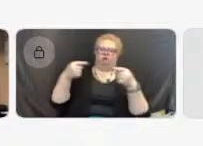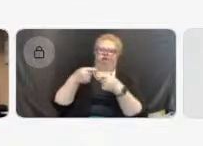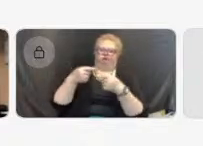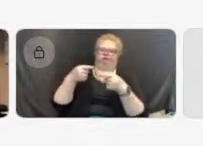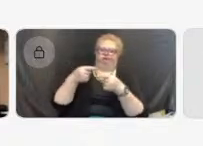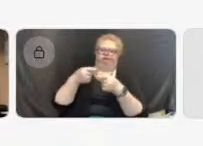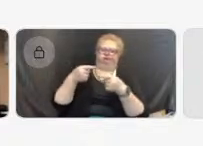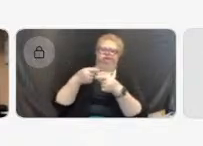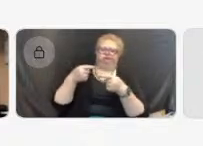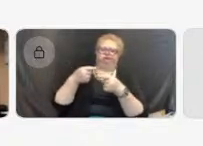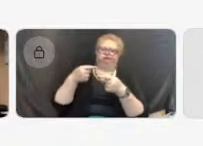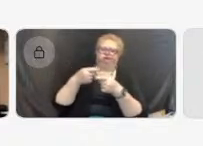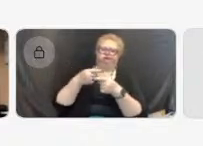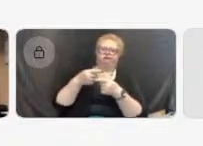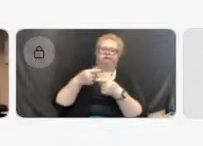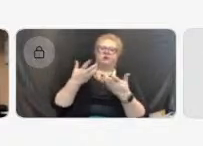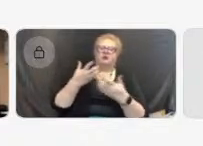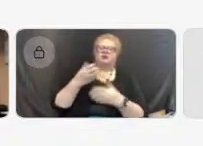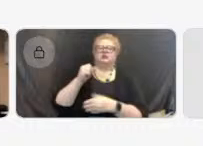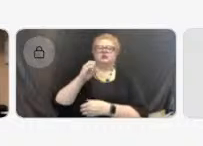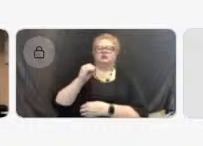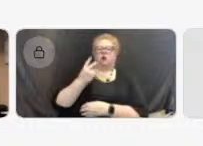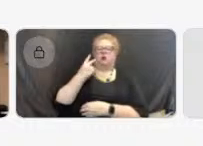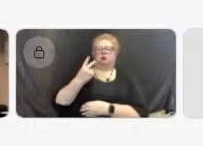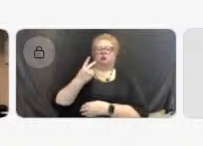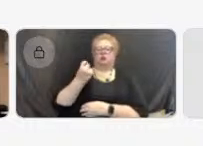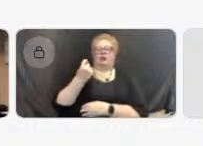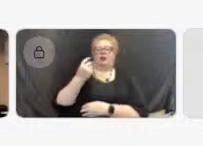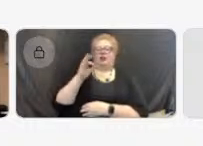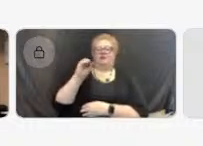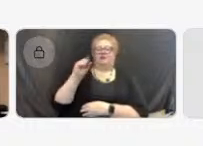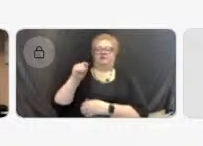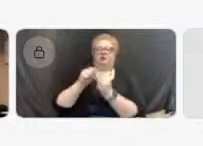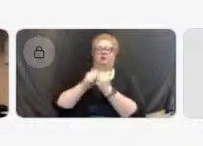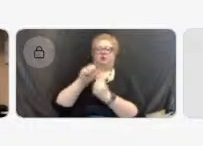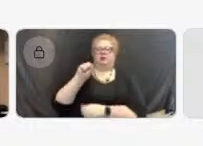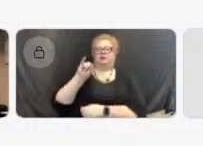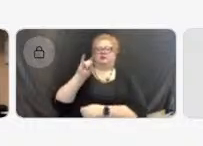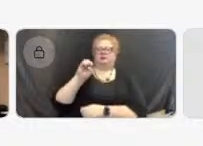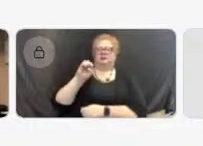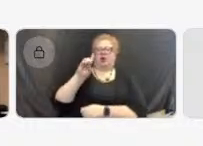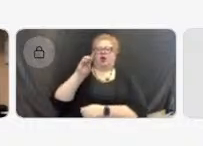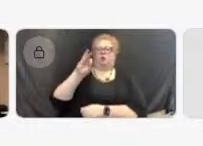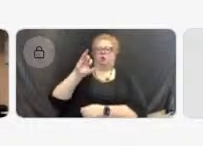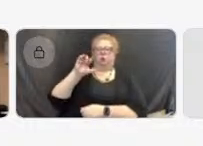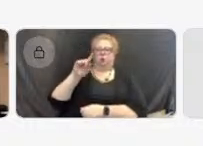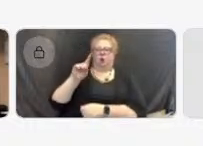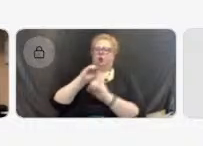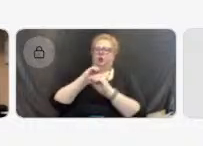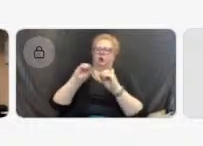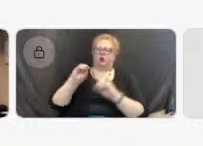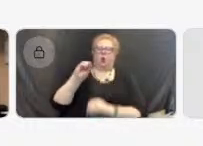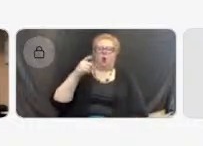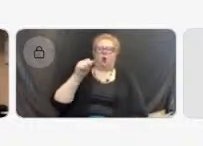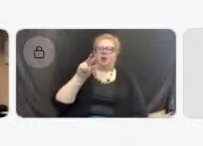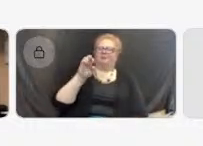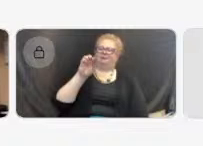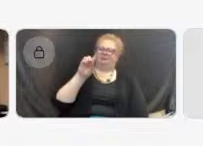2 11-foot travel lanes with sidewalks and no paved shoulders. That would be the standard